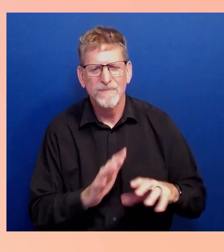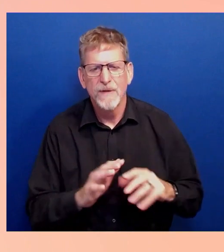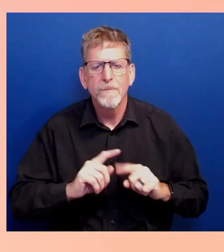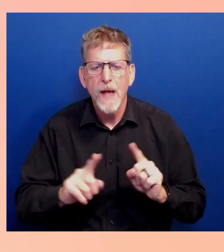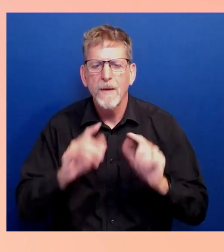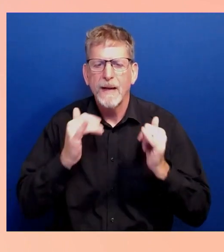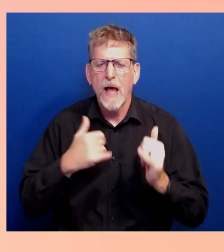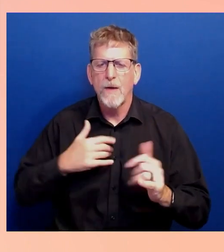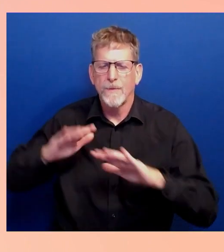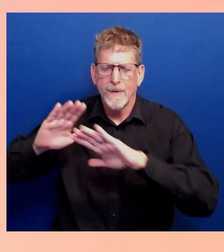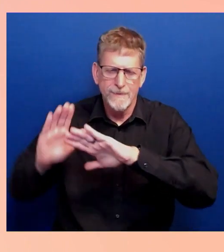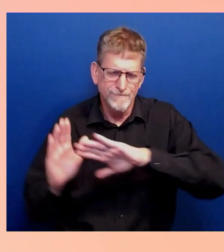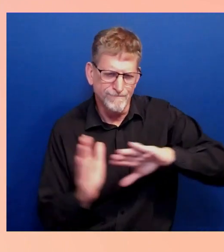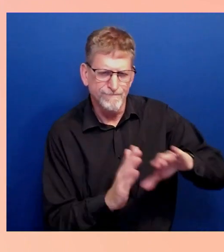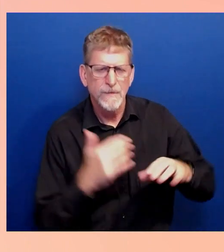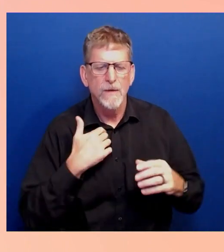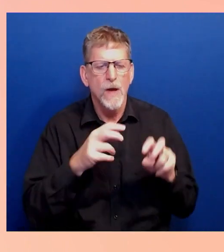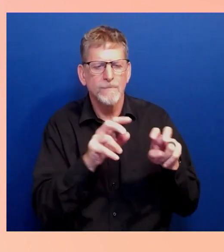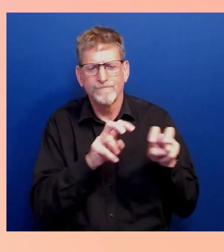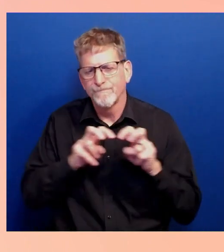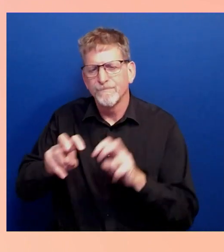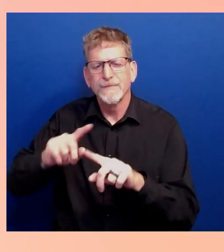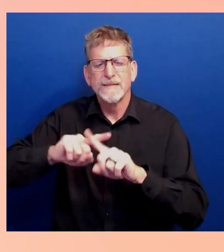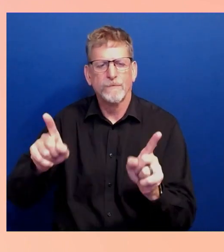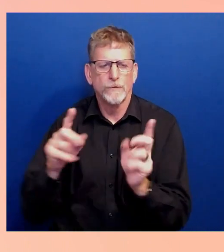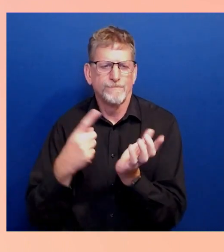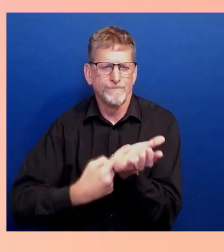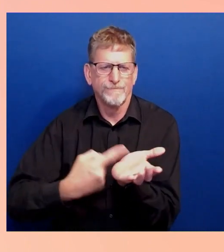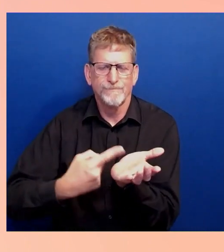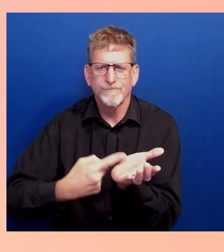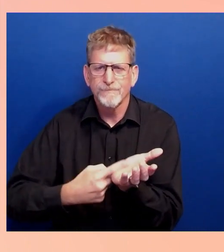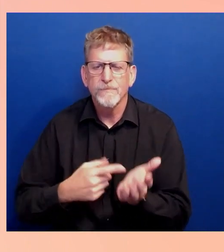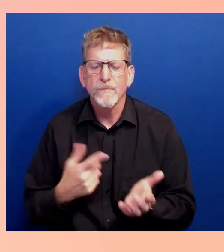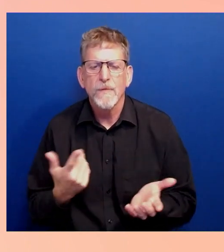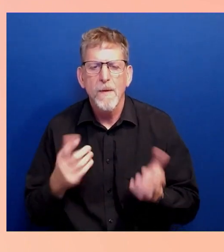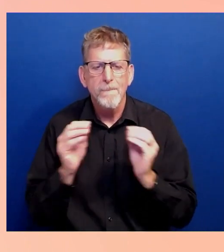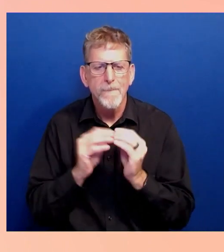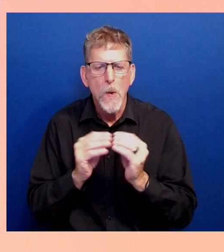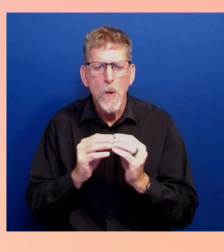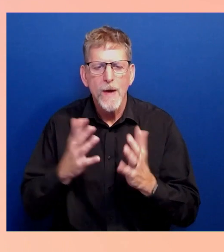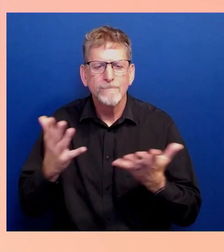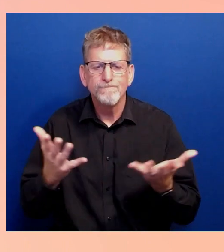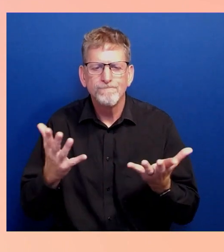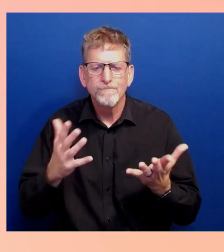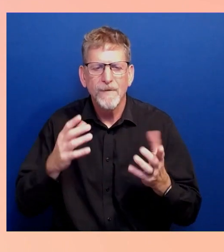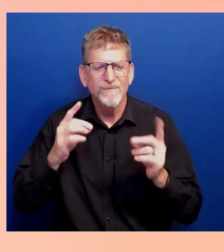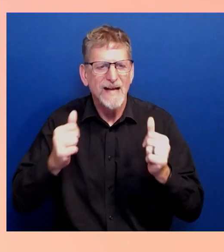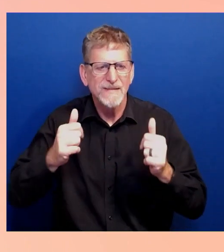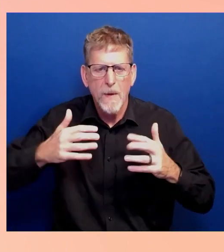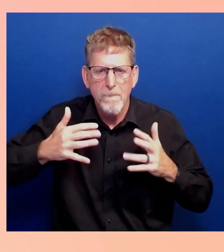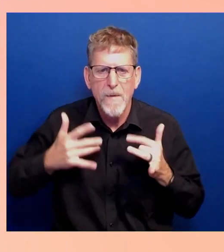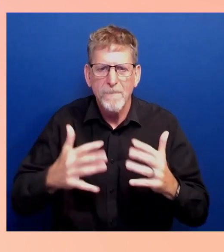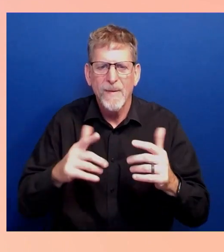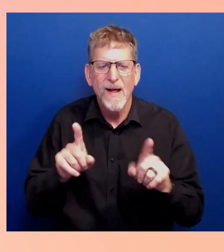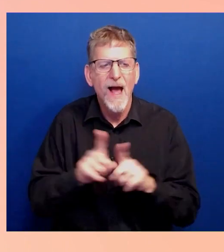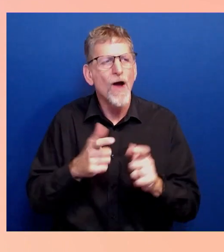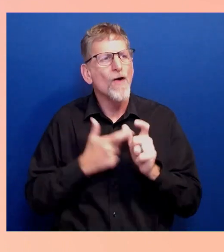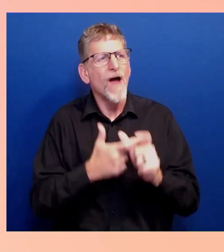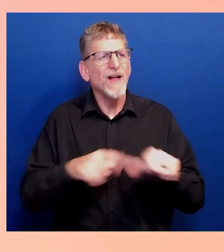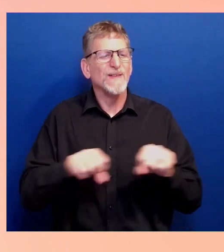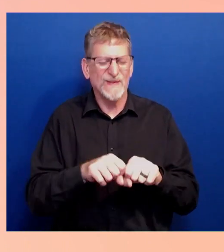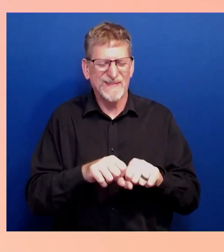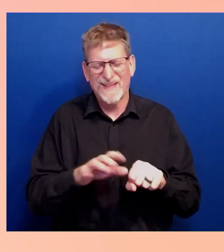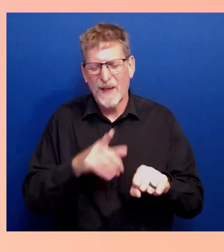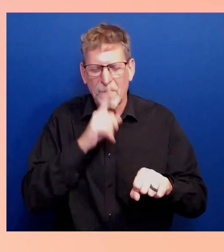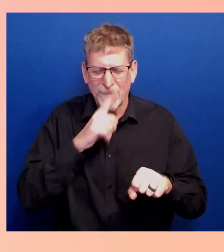of faster. So I would say put on our running shoes, but I don't do that. So we'll instead put